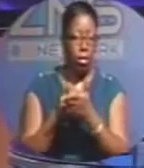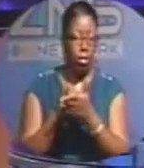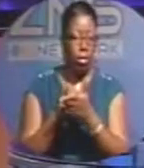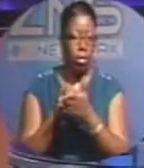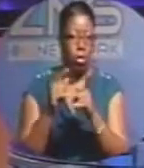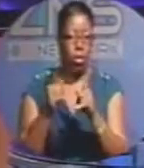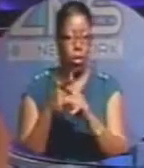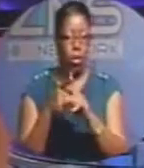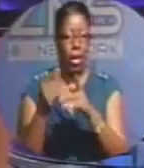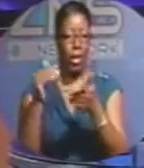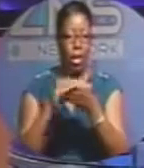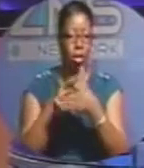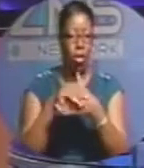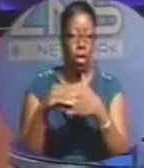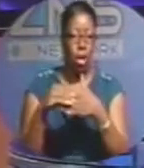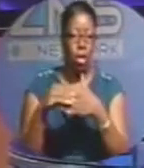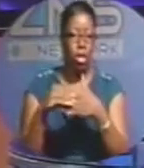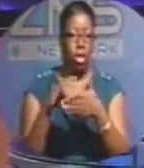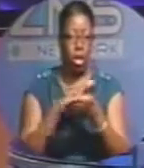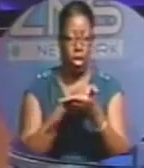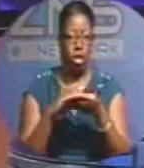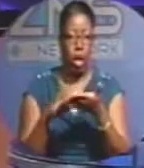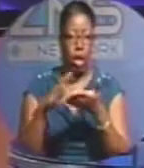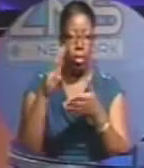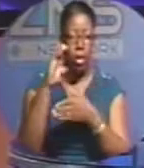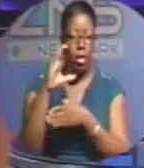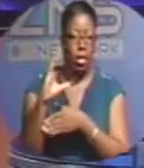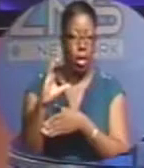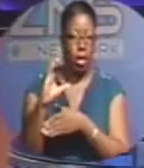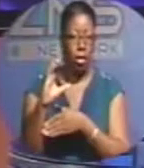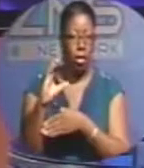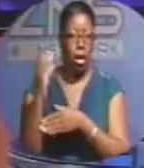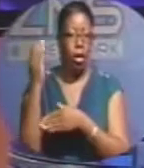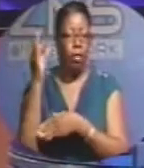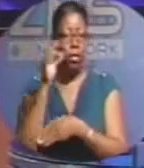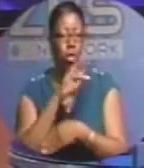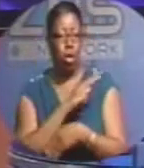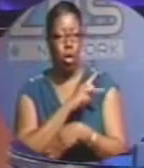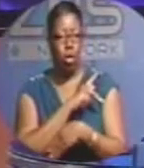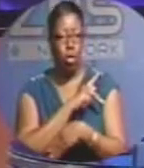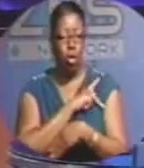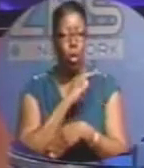some of the costs for this year's summer's Olympics. BOC Secretary General Romel Fishnell says